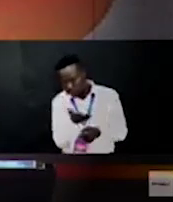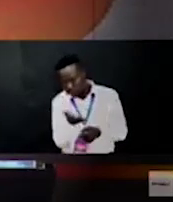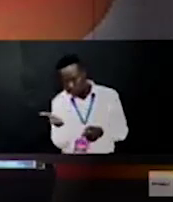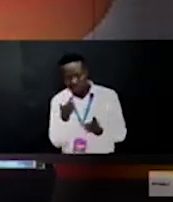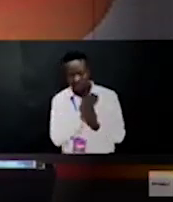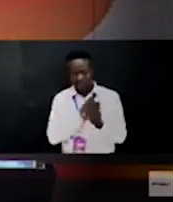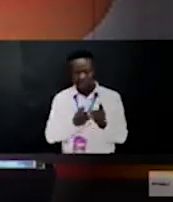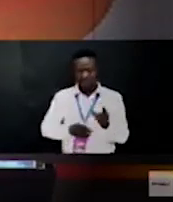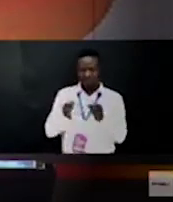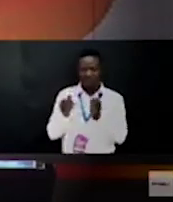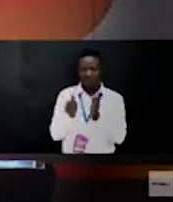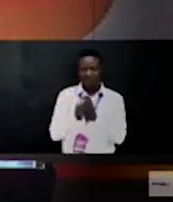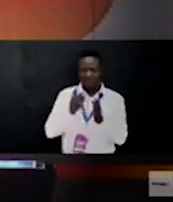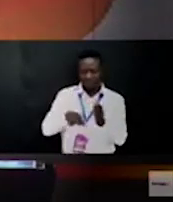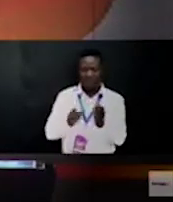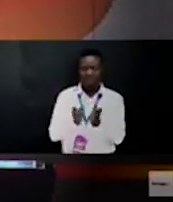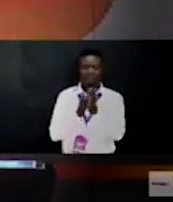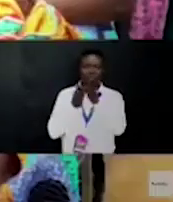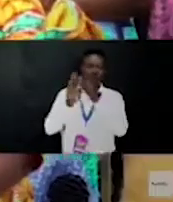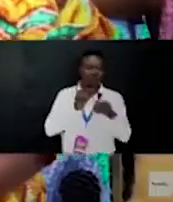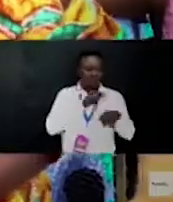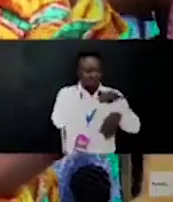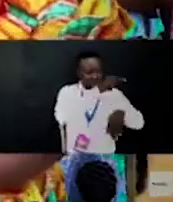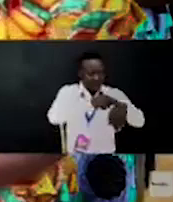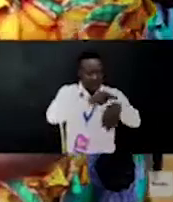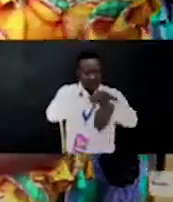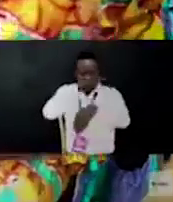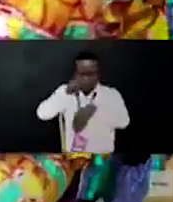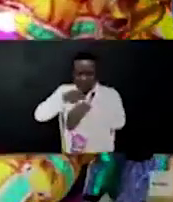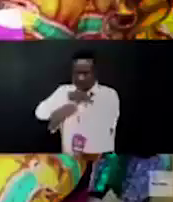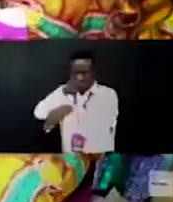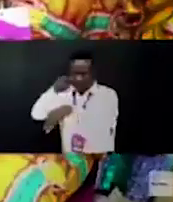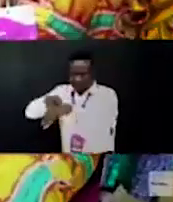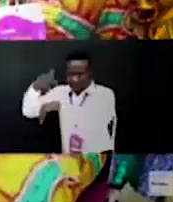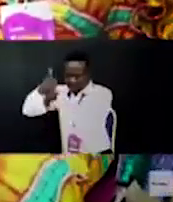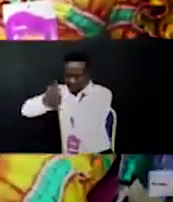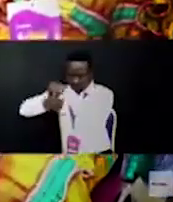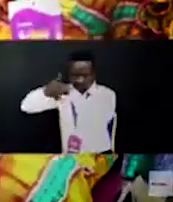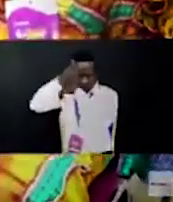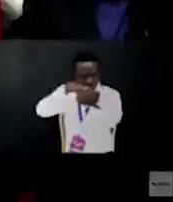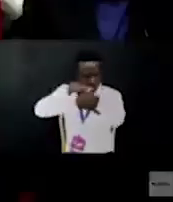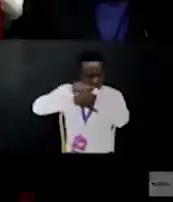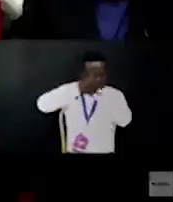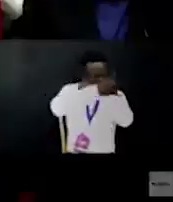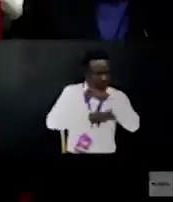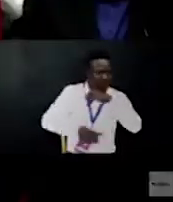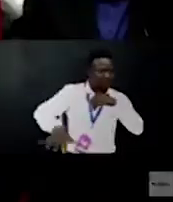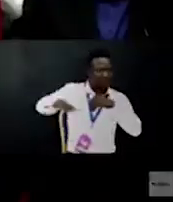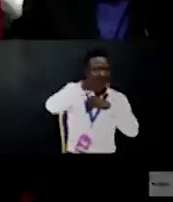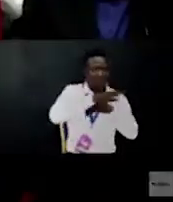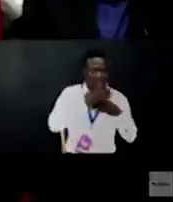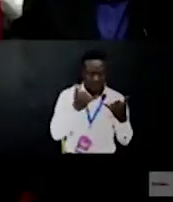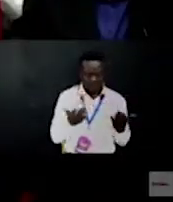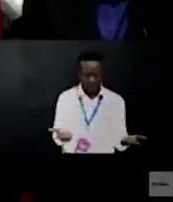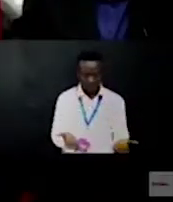tells us to praise God from nation to nations. As we speak, it is the morning, 9 o'clock